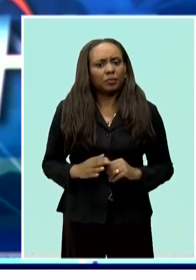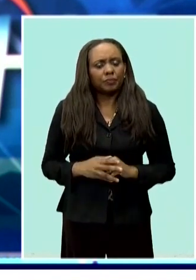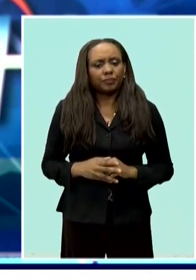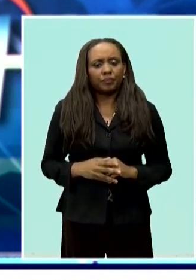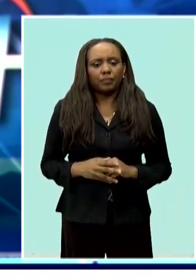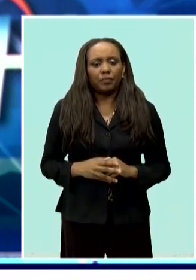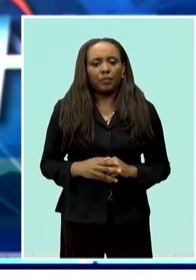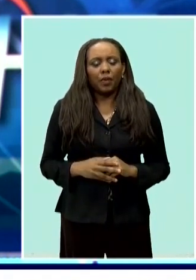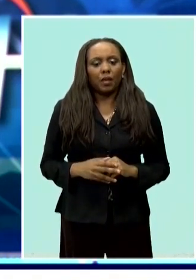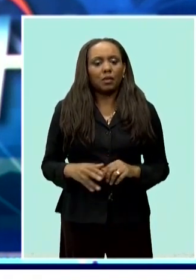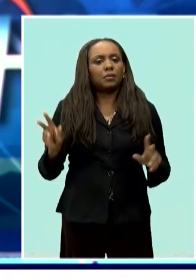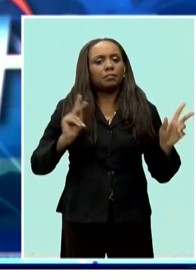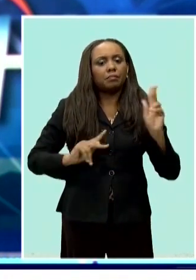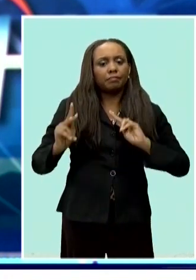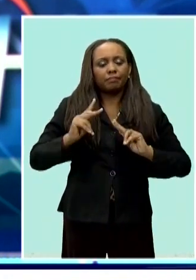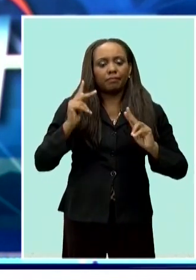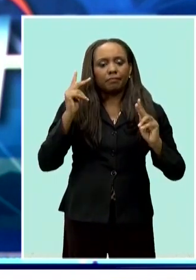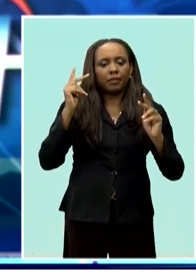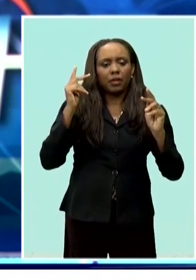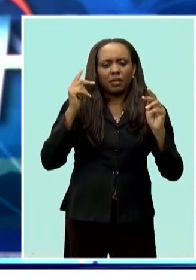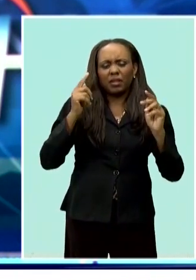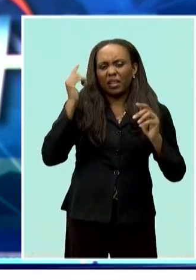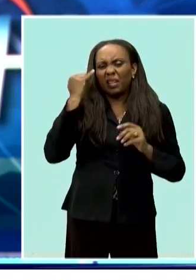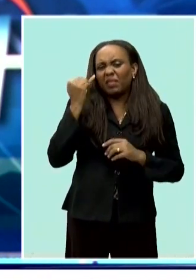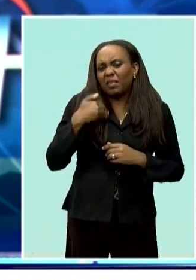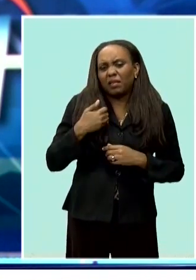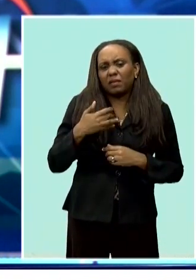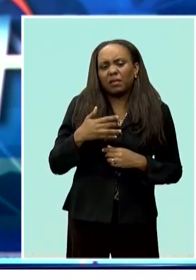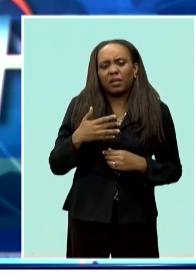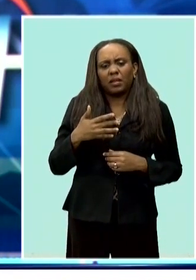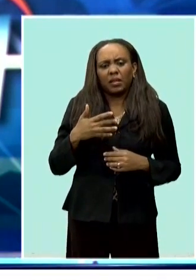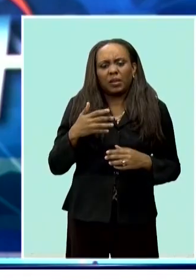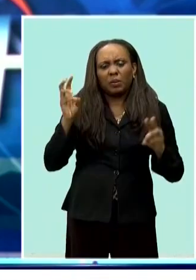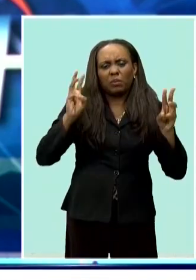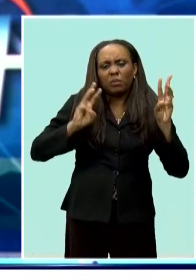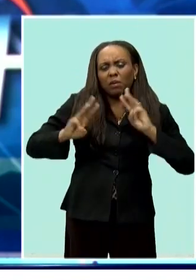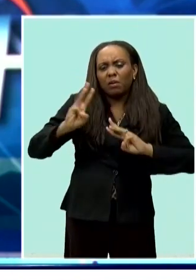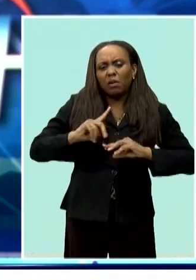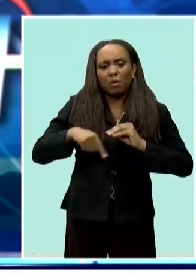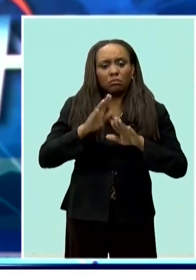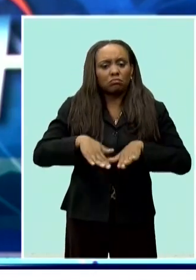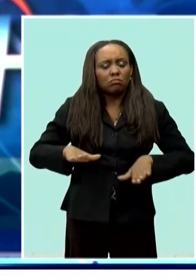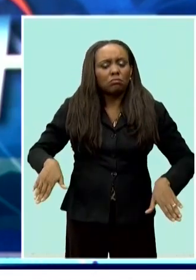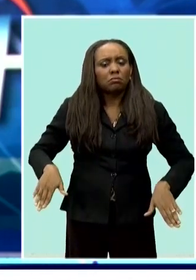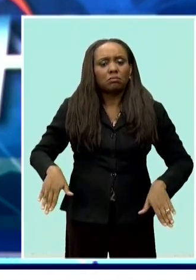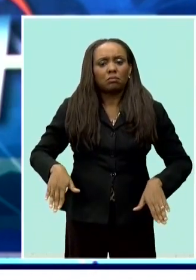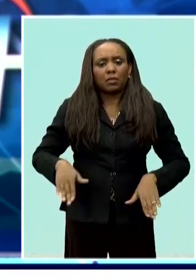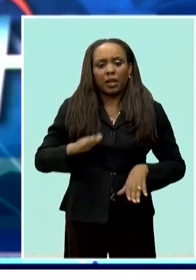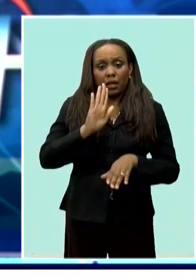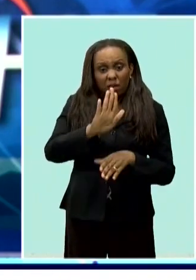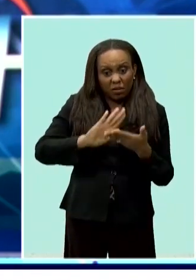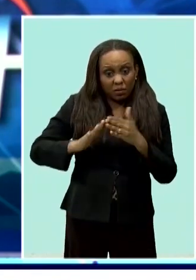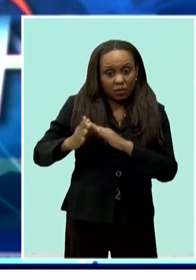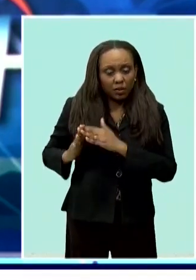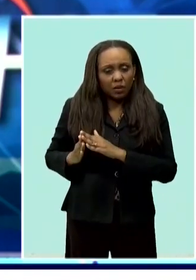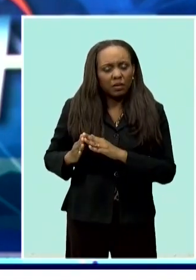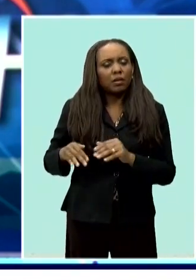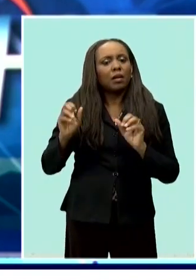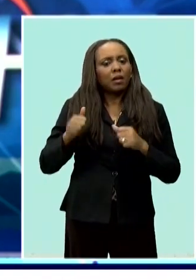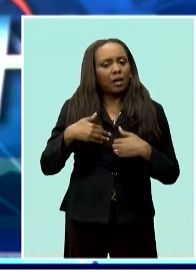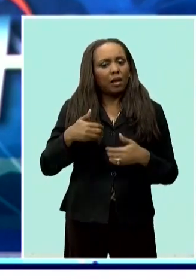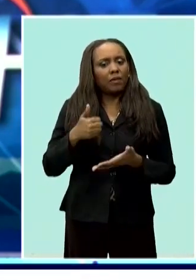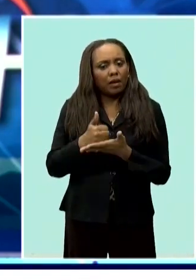tested containers with the food that, the Rastaman food. I bought food recently from the Chinese guy, my friend, I won't call his business because I don't want to advertise